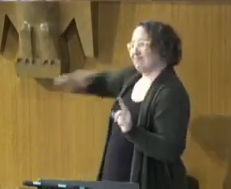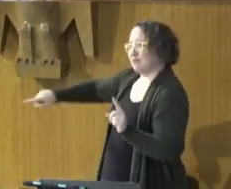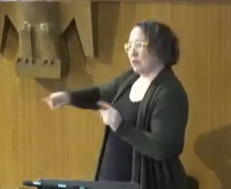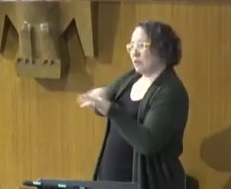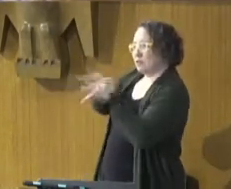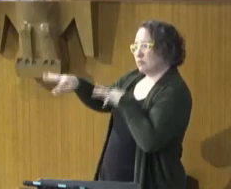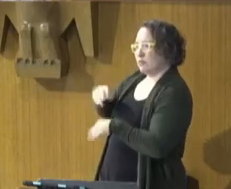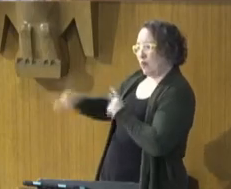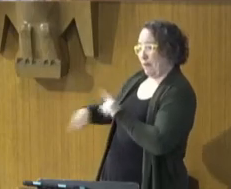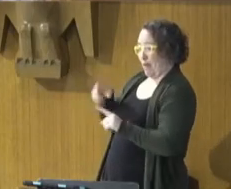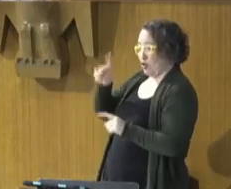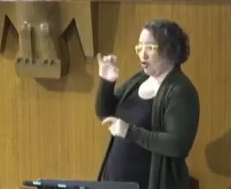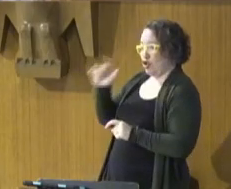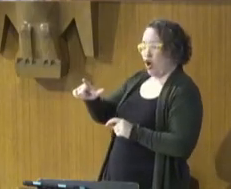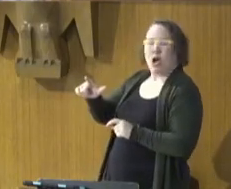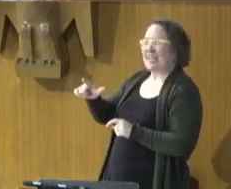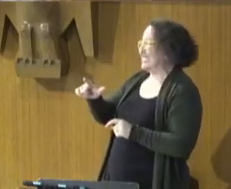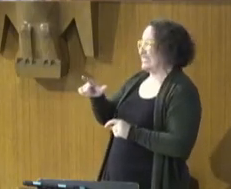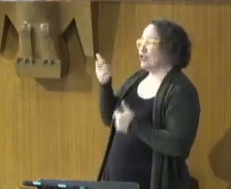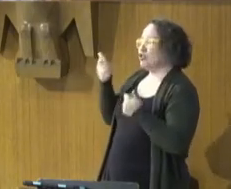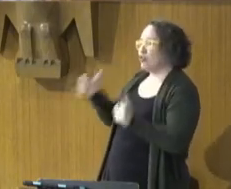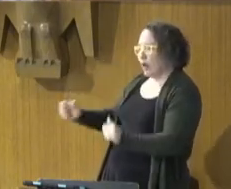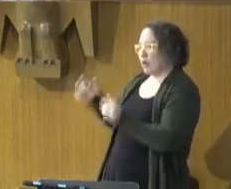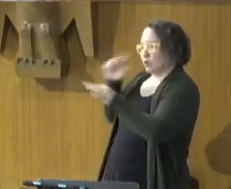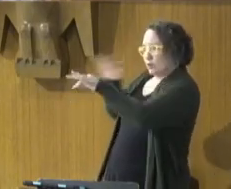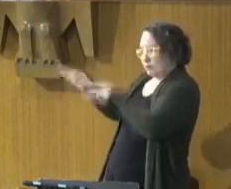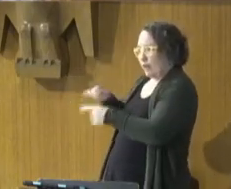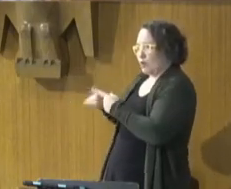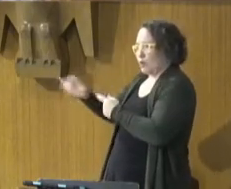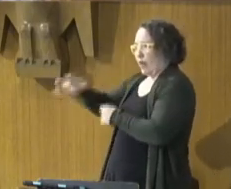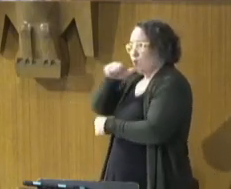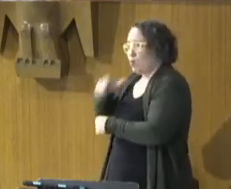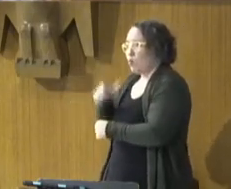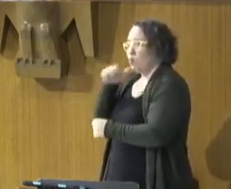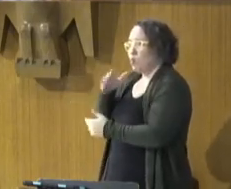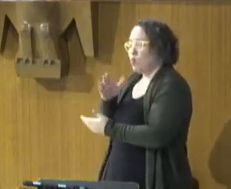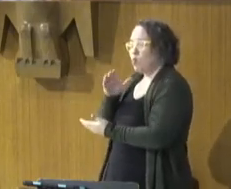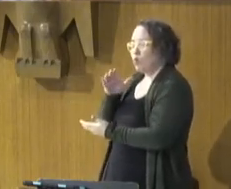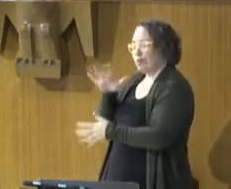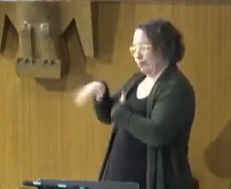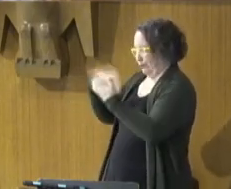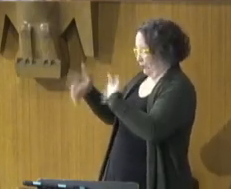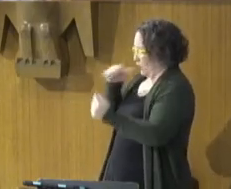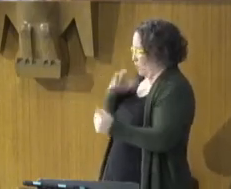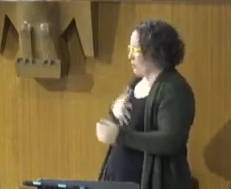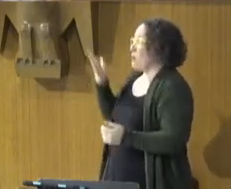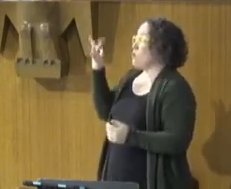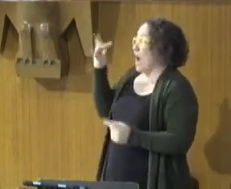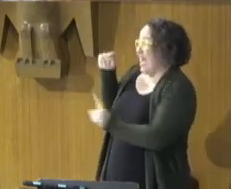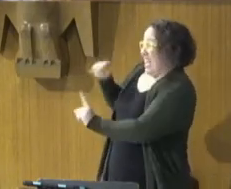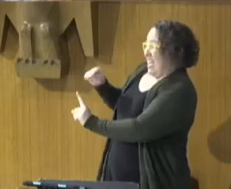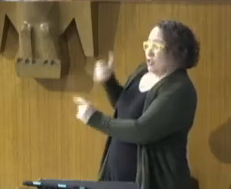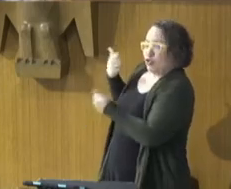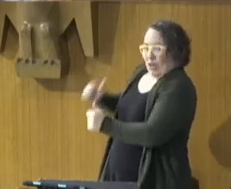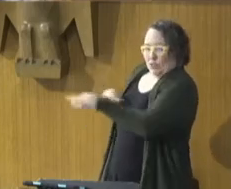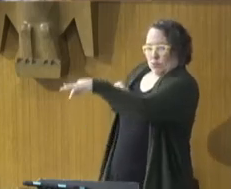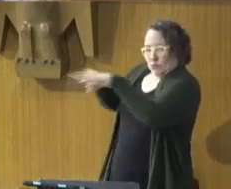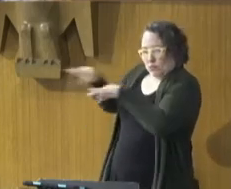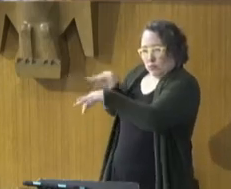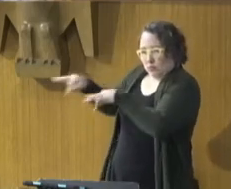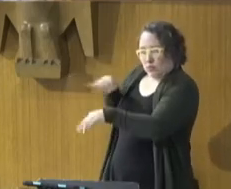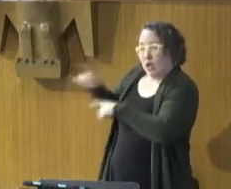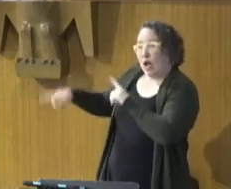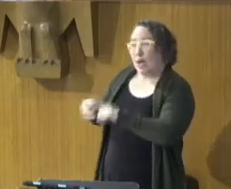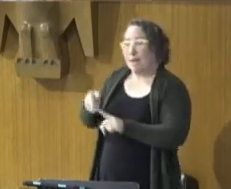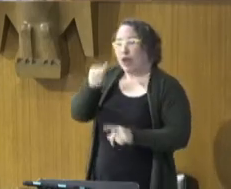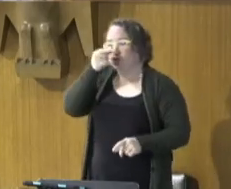children's food and throw it to the dogs, this woman is from Greek, from Tyre and Sidon. She speaks Greek. Jesus would have